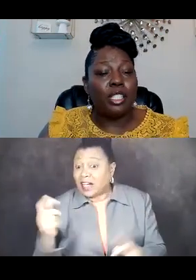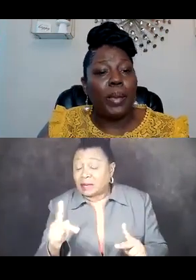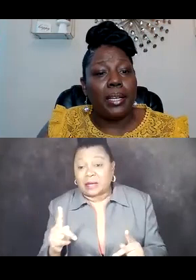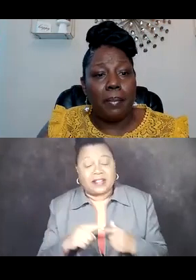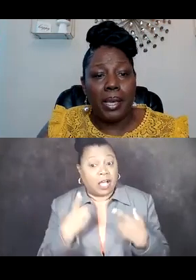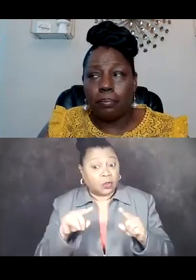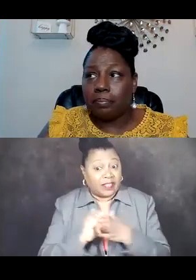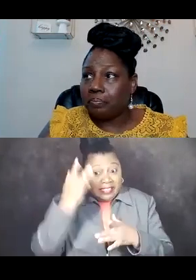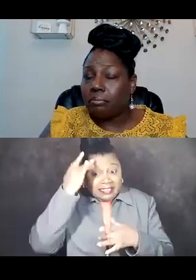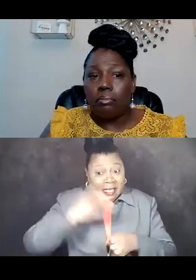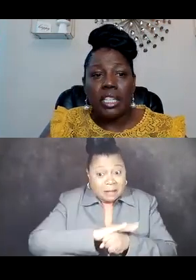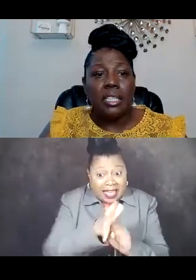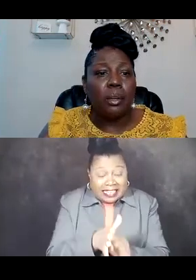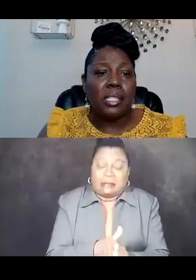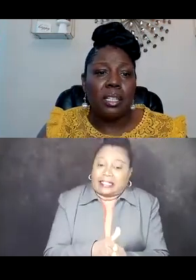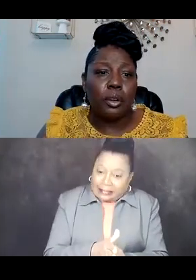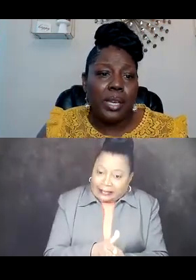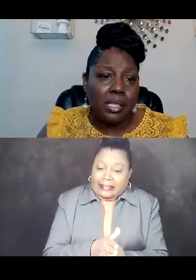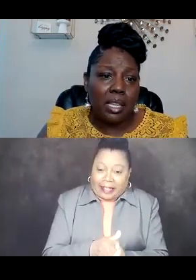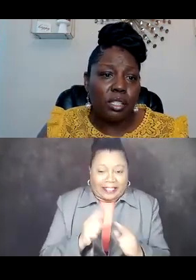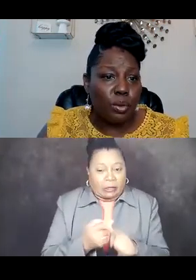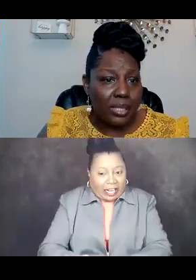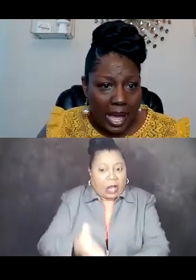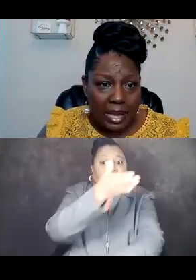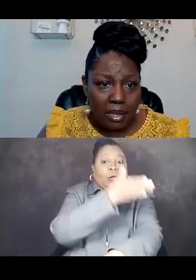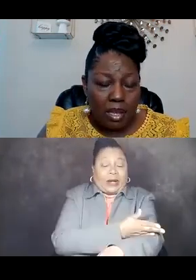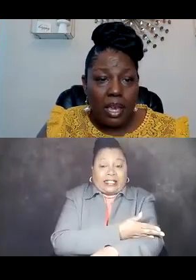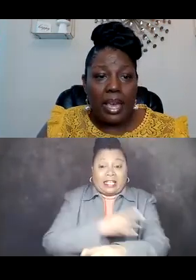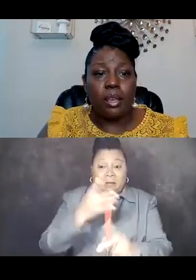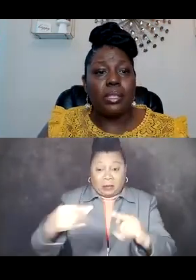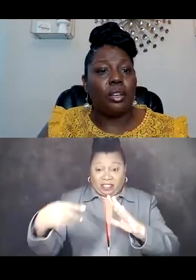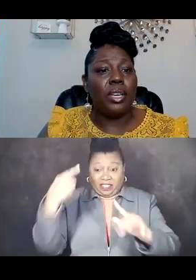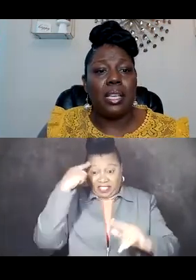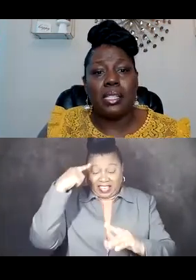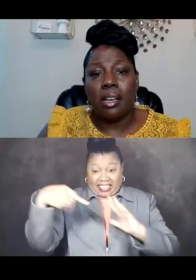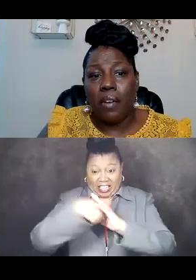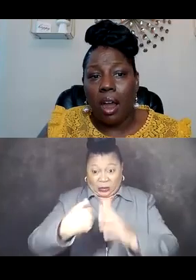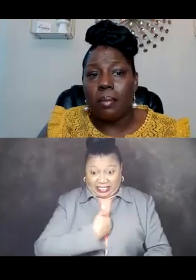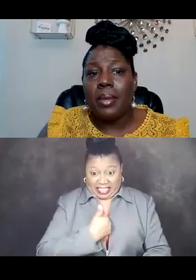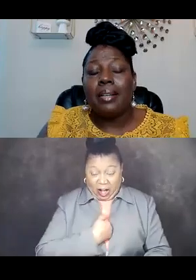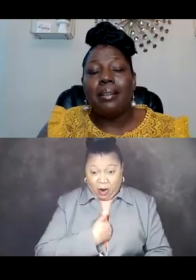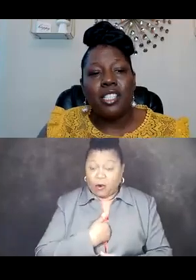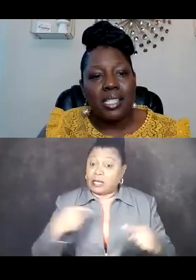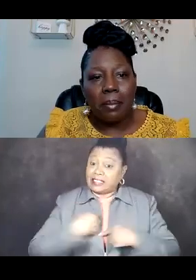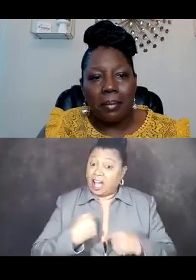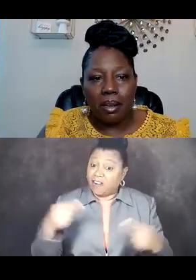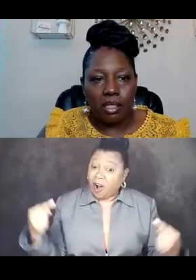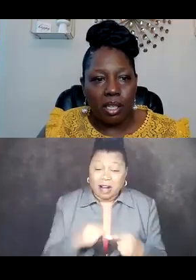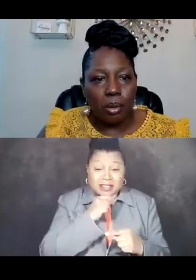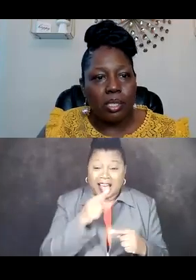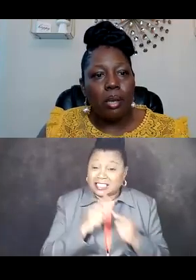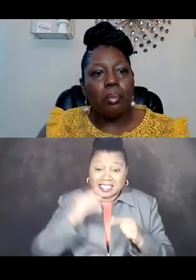that during this pandemic, that there was an increase in suicide and there was an increase in self-harm, not just